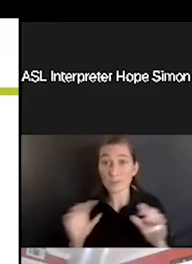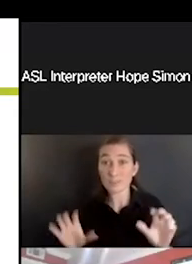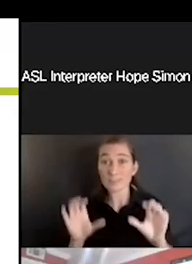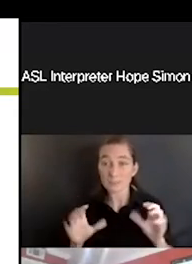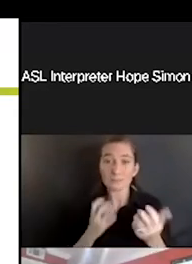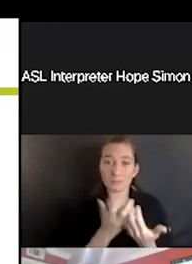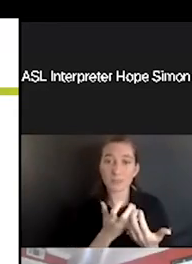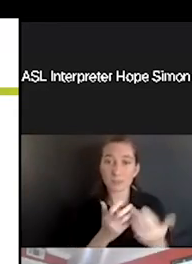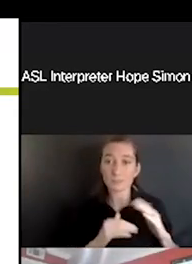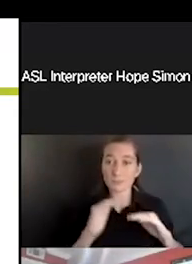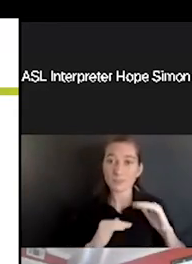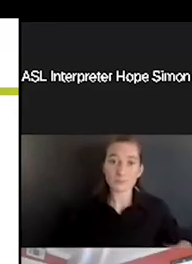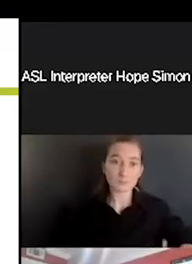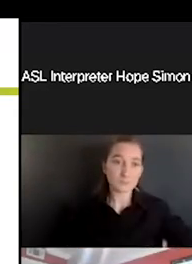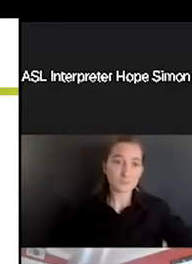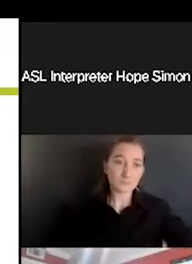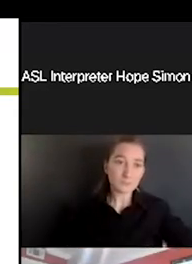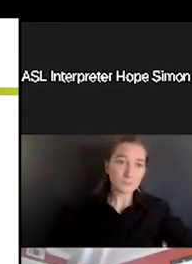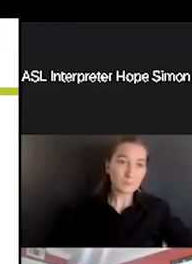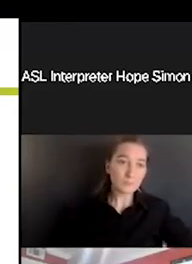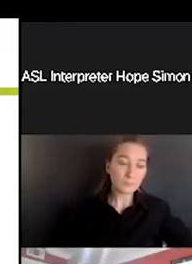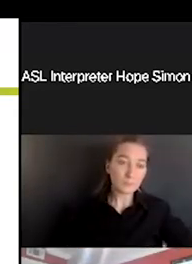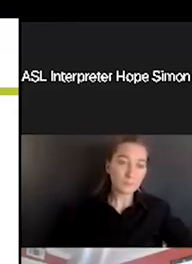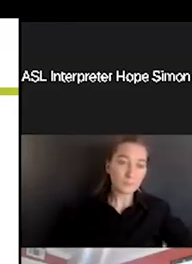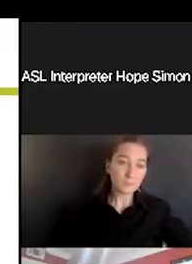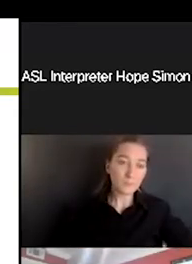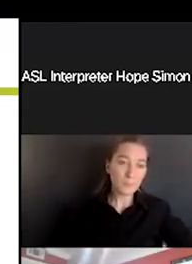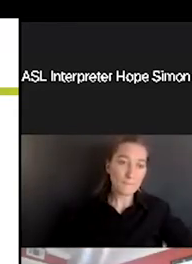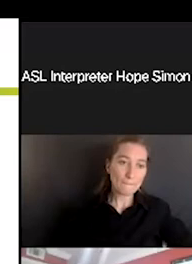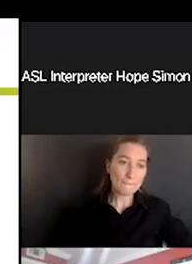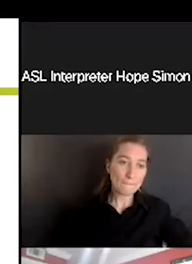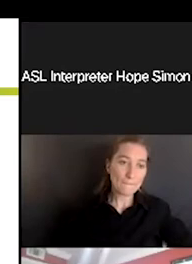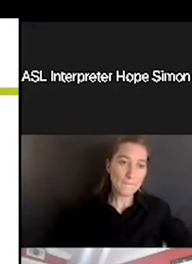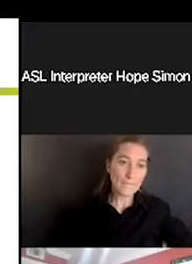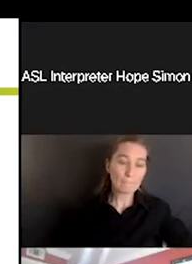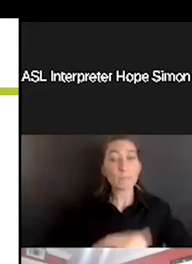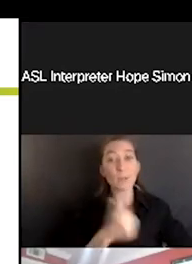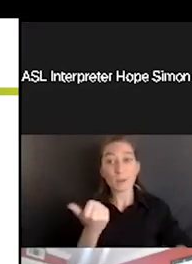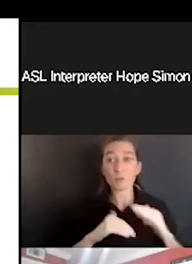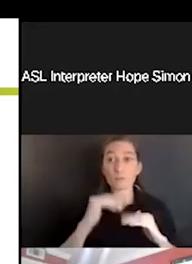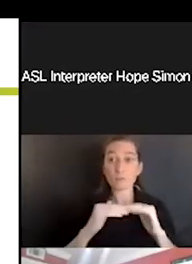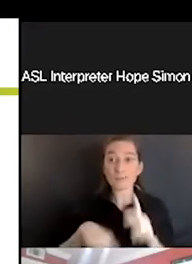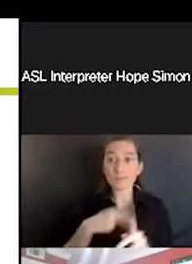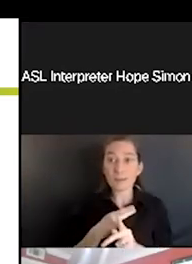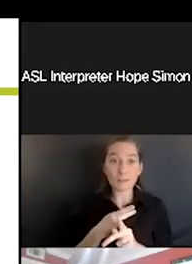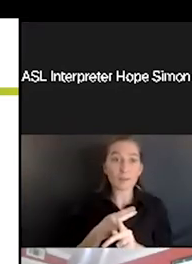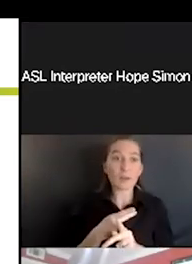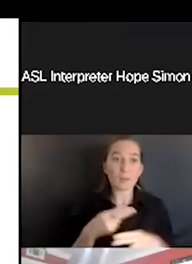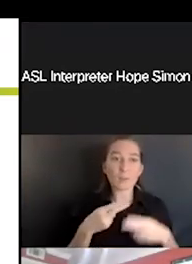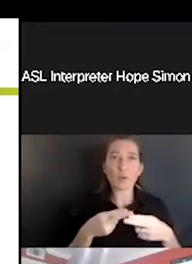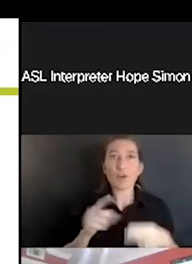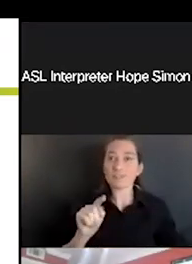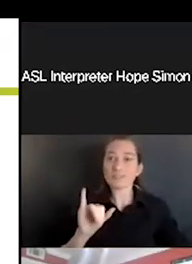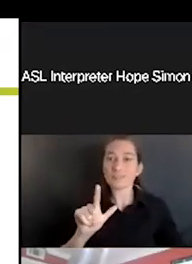another type of deficient building that we observe is what often is called tilt-up buildings, but in reality, it's